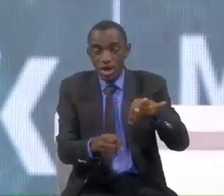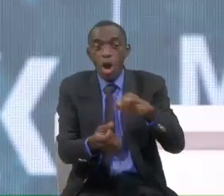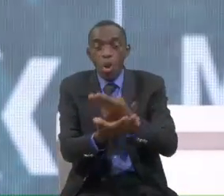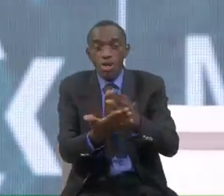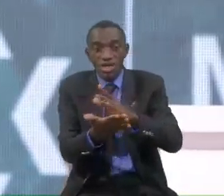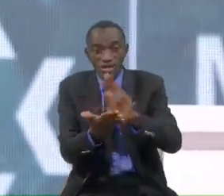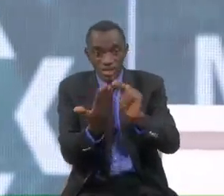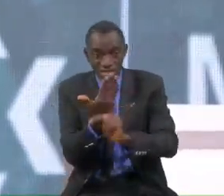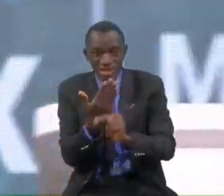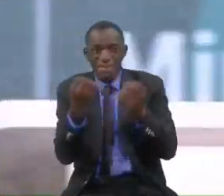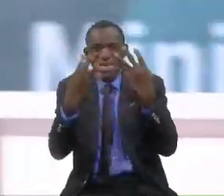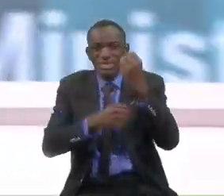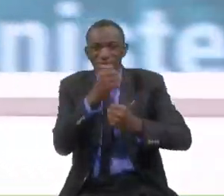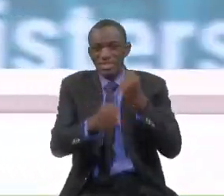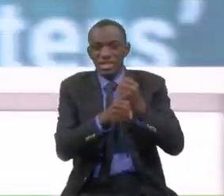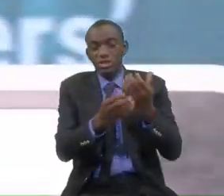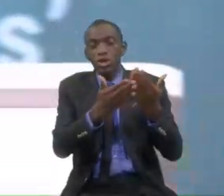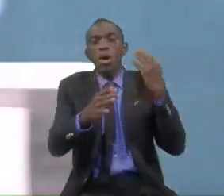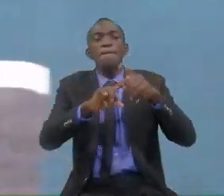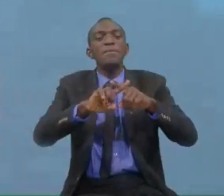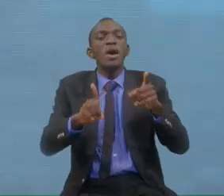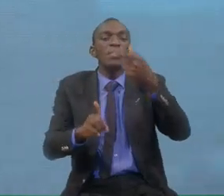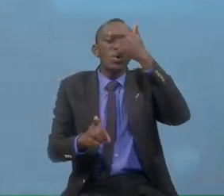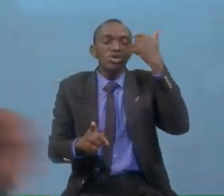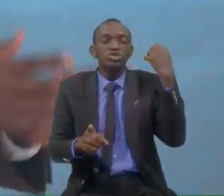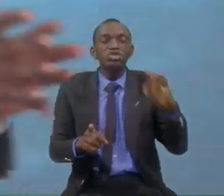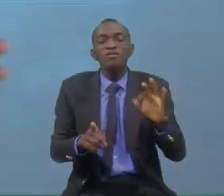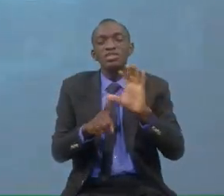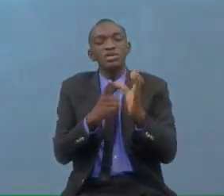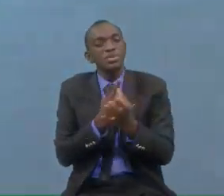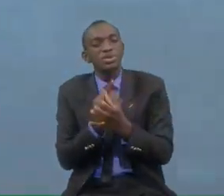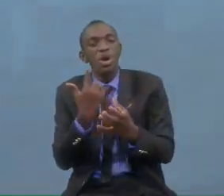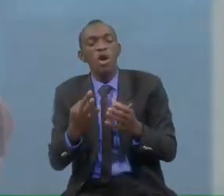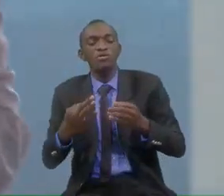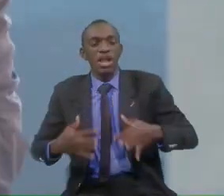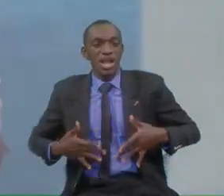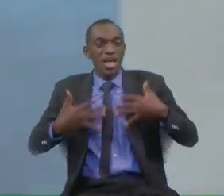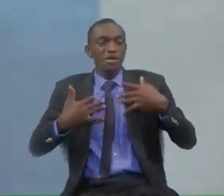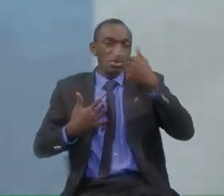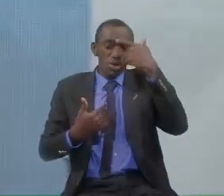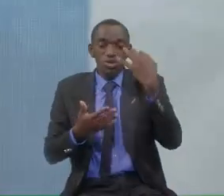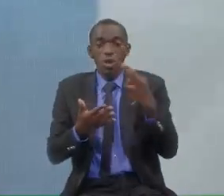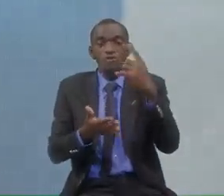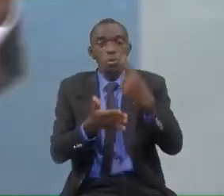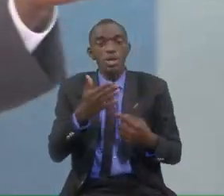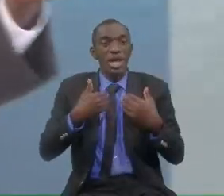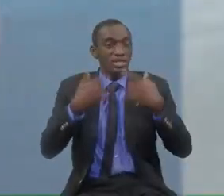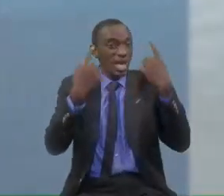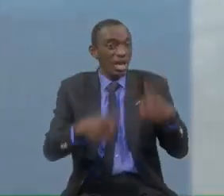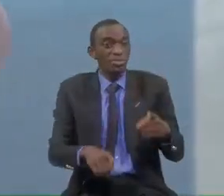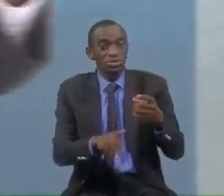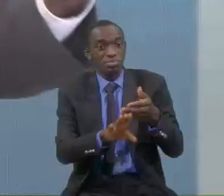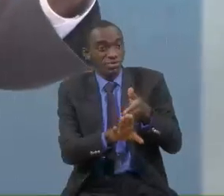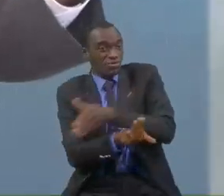of life, and because of what had happened to them, and because of the disappointments they have, and because of